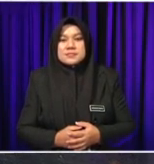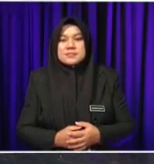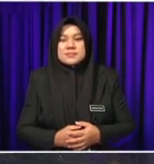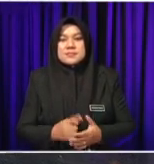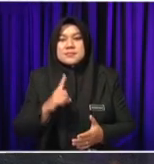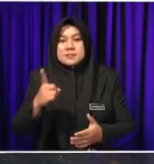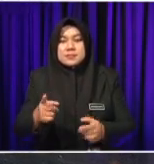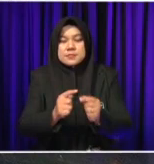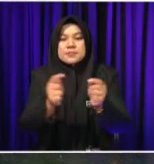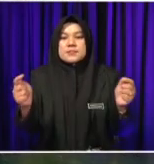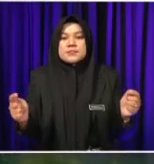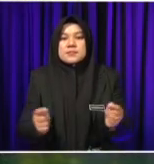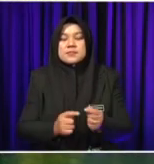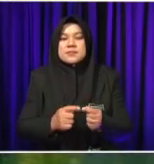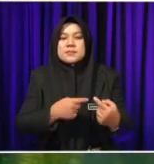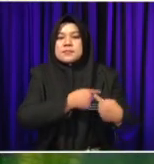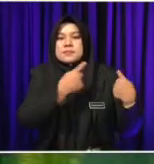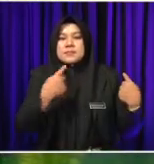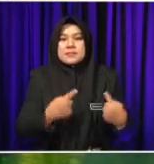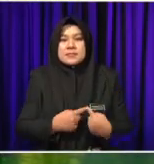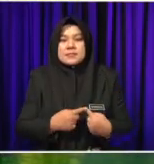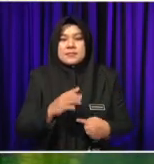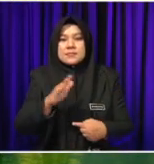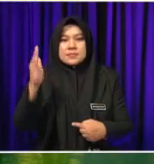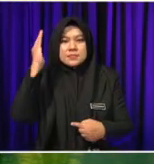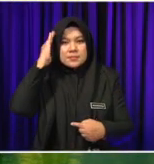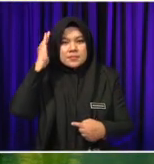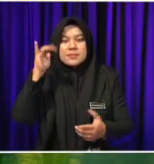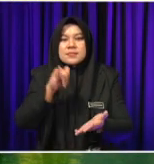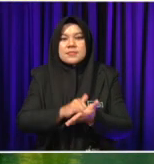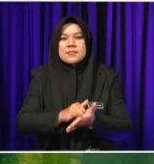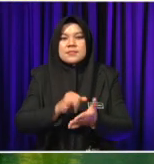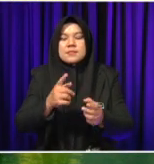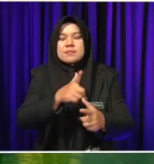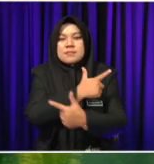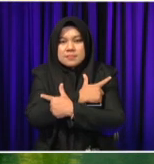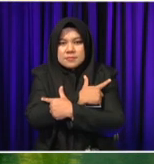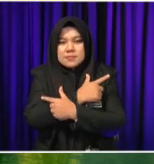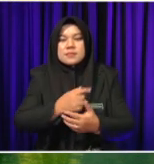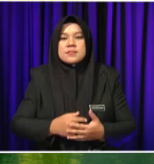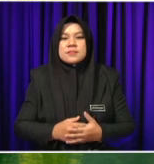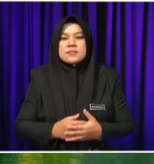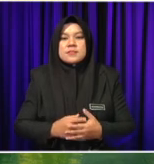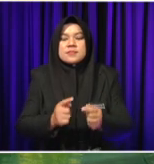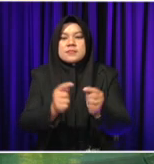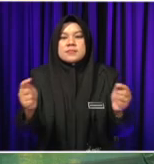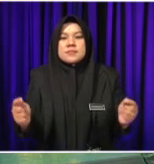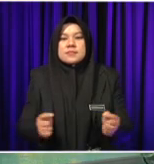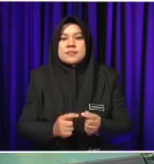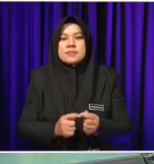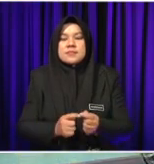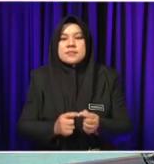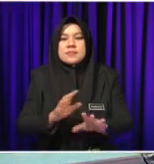There's a place in your heart, and I know that it is love. And this place, it